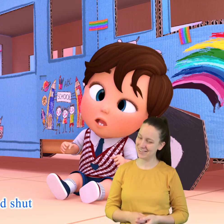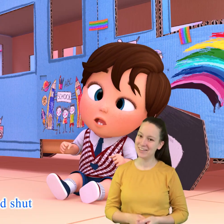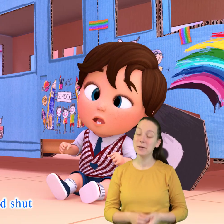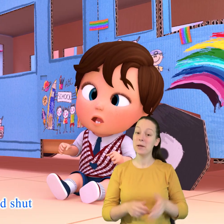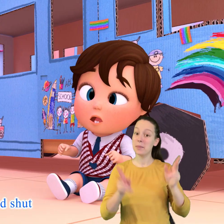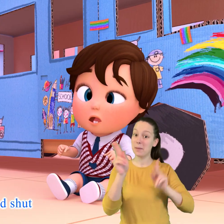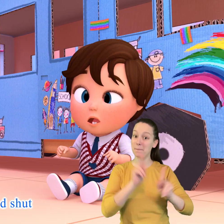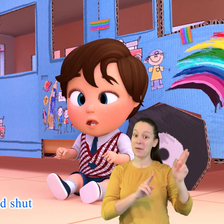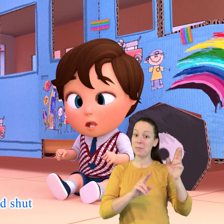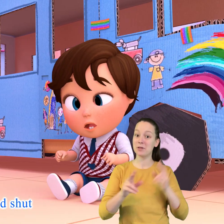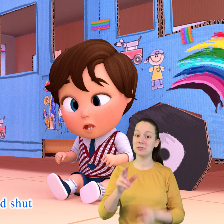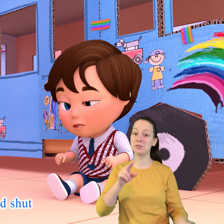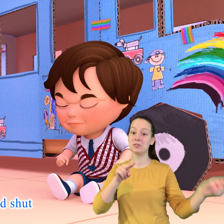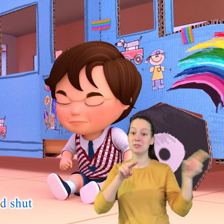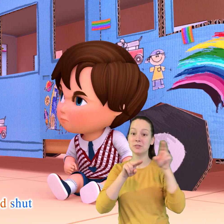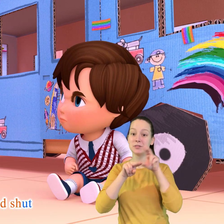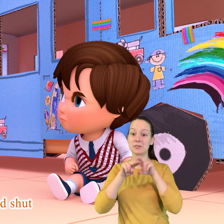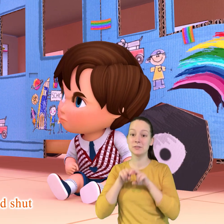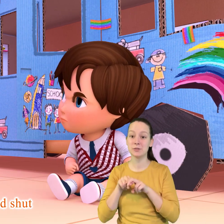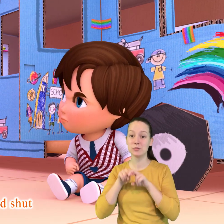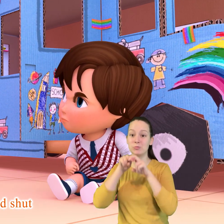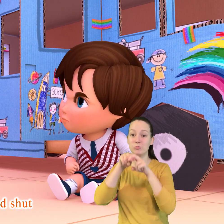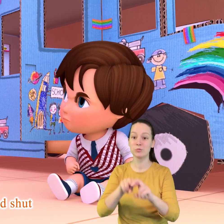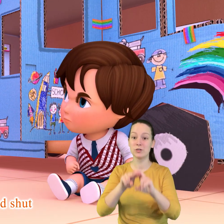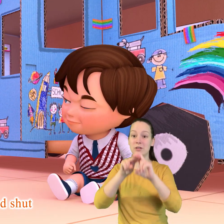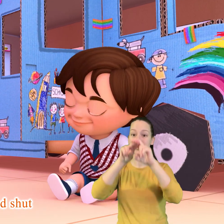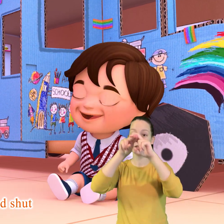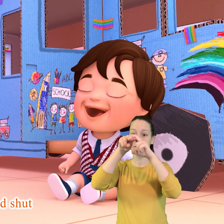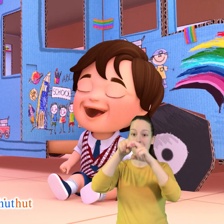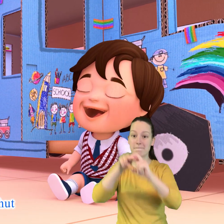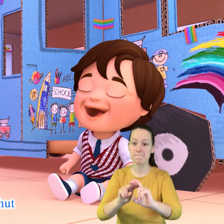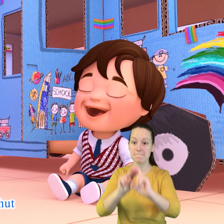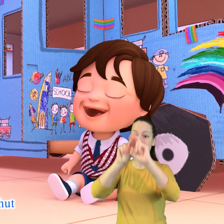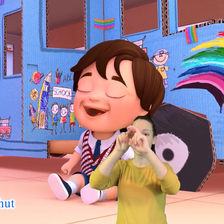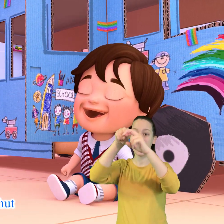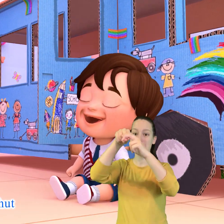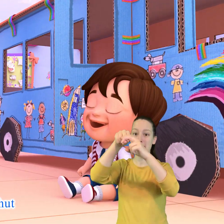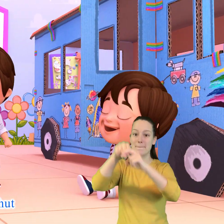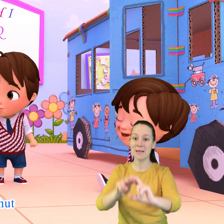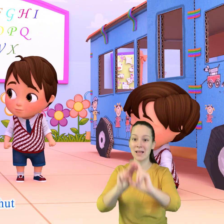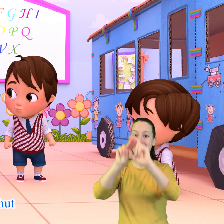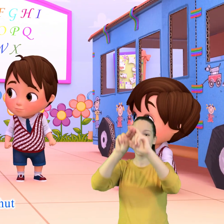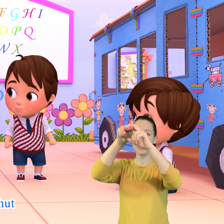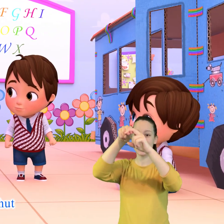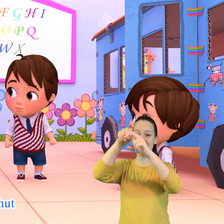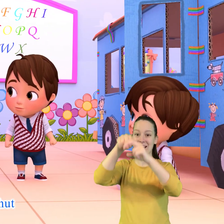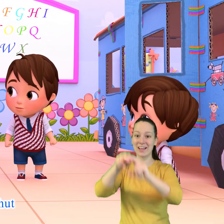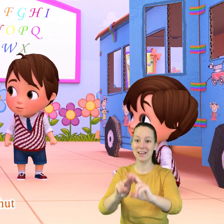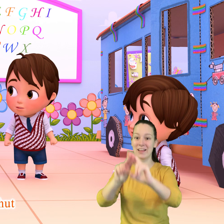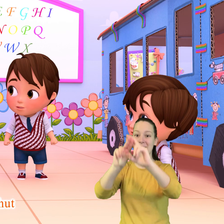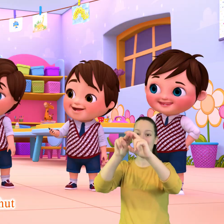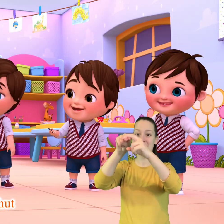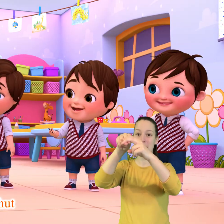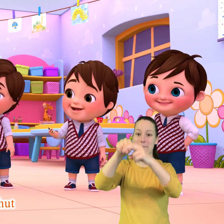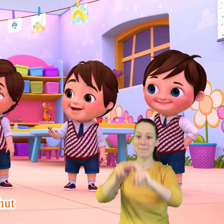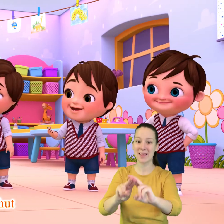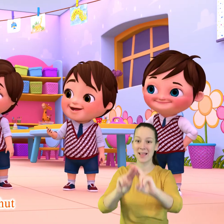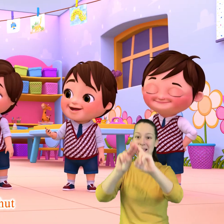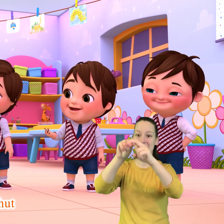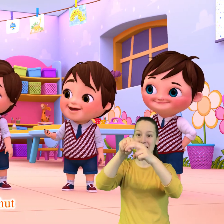the doors on the bus go open and shut open and shut